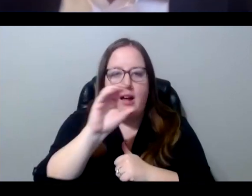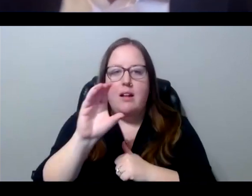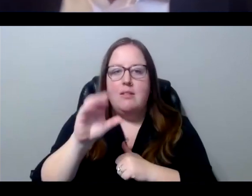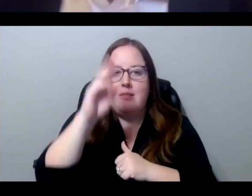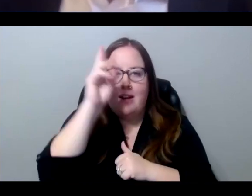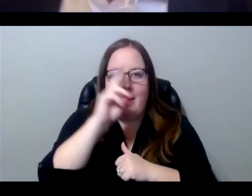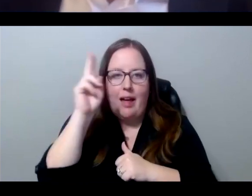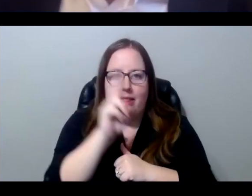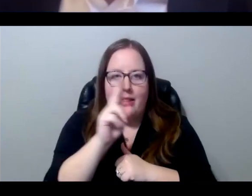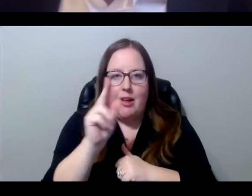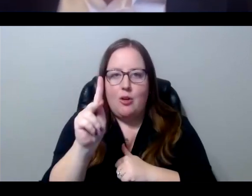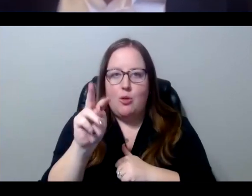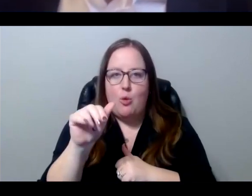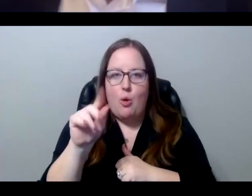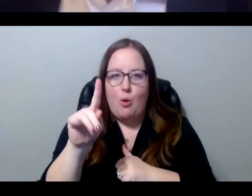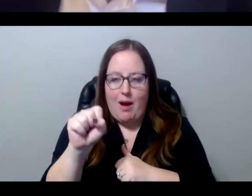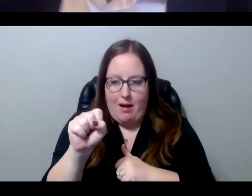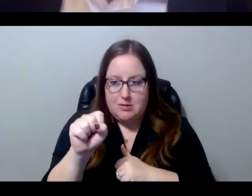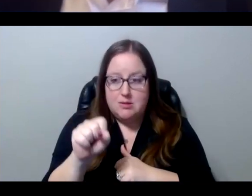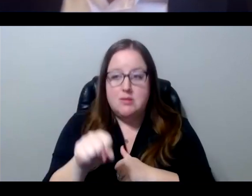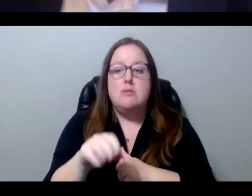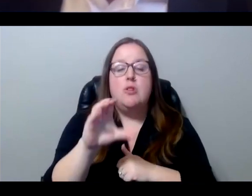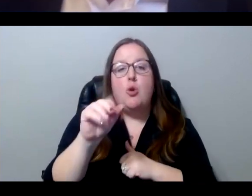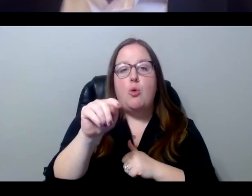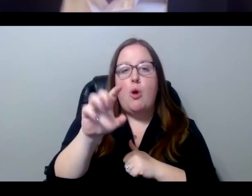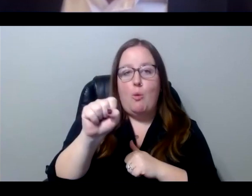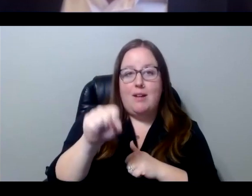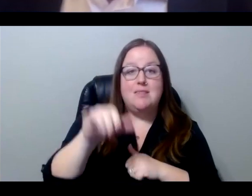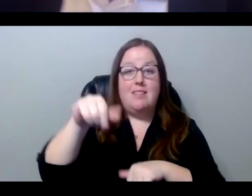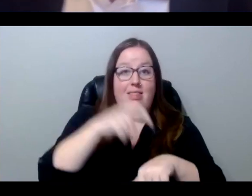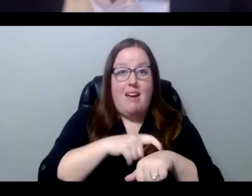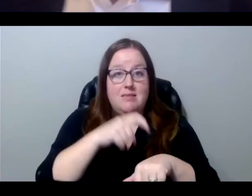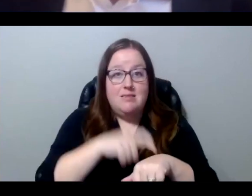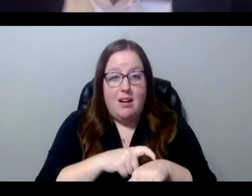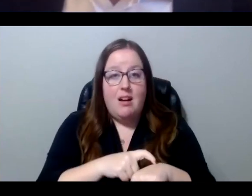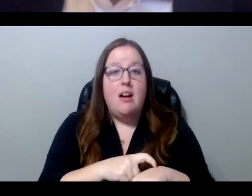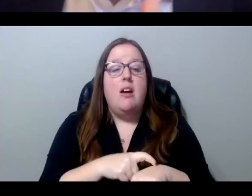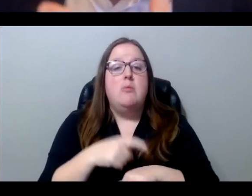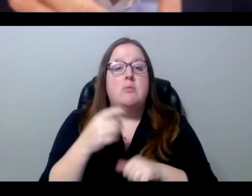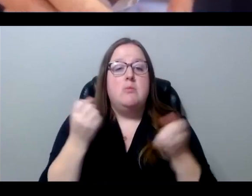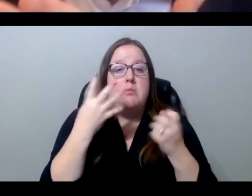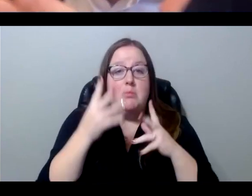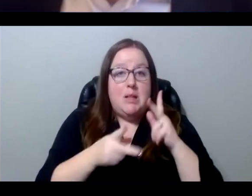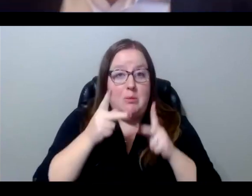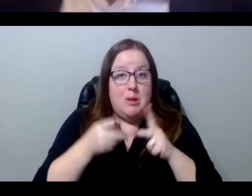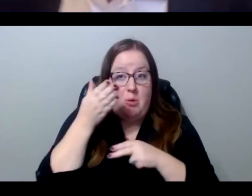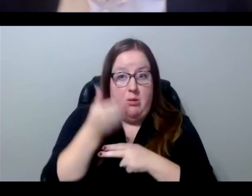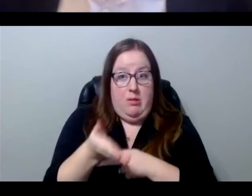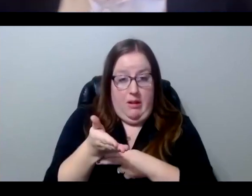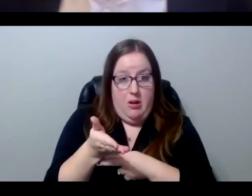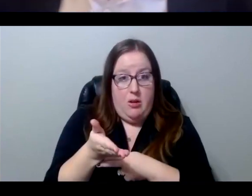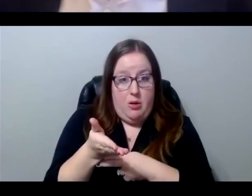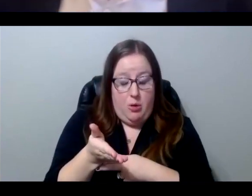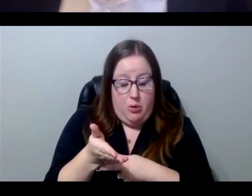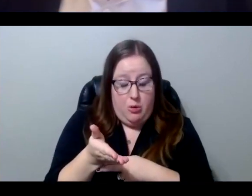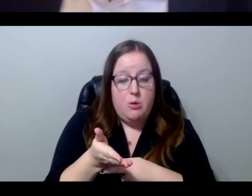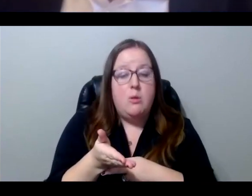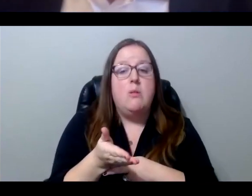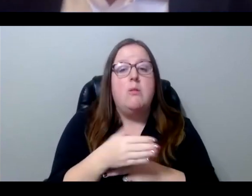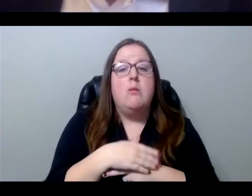31% Orthodox Christian Serbs, and 70% Catholic Croats, and then 9% others. And that others